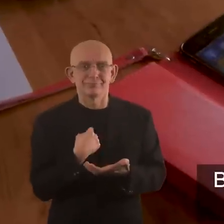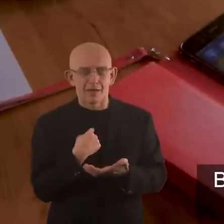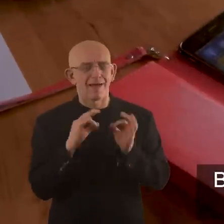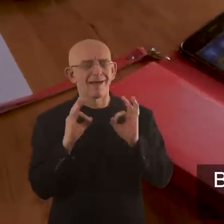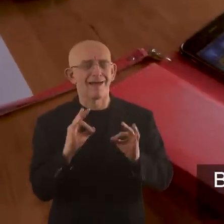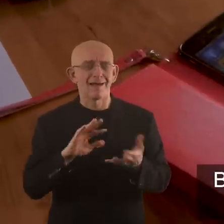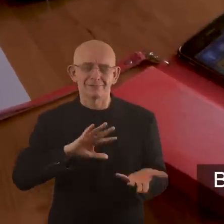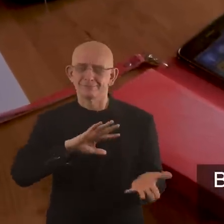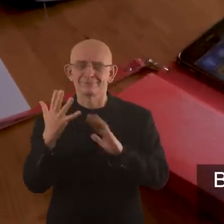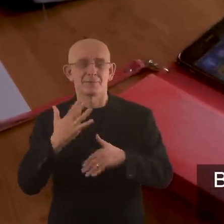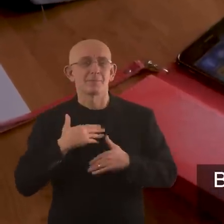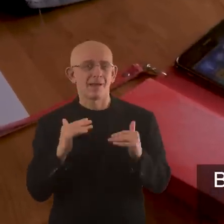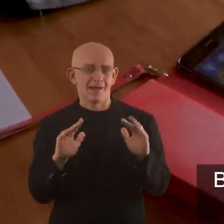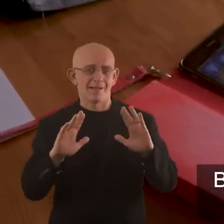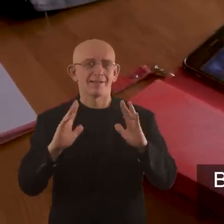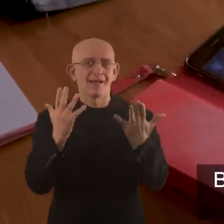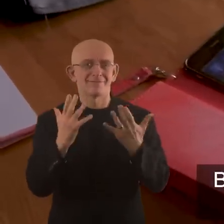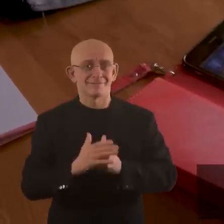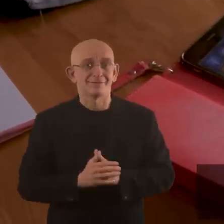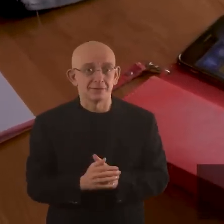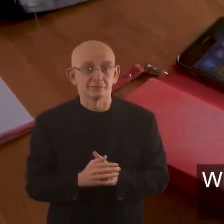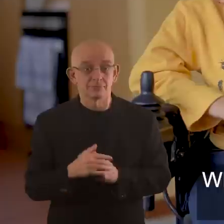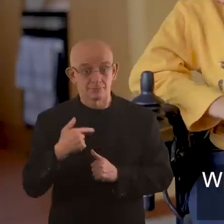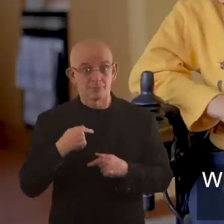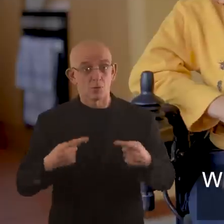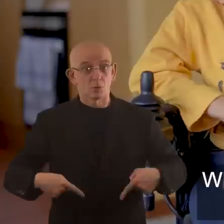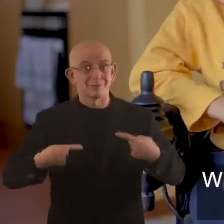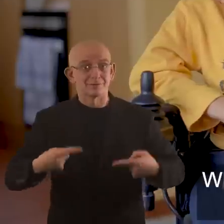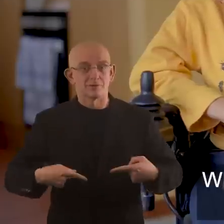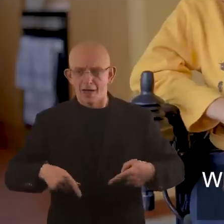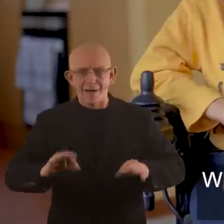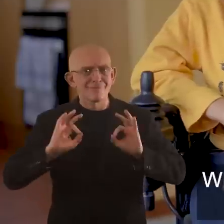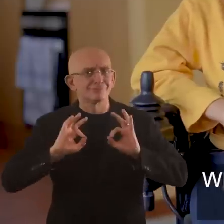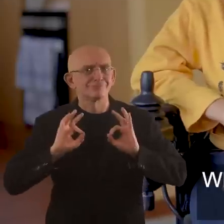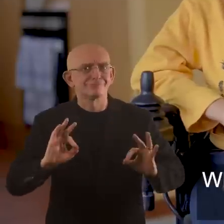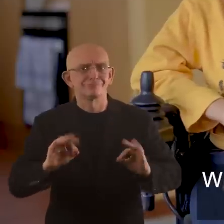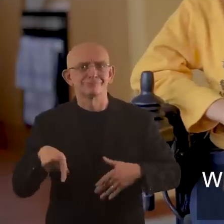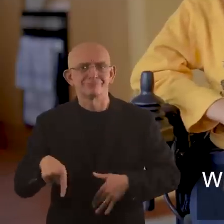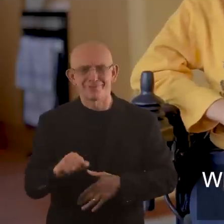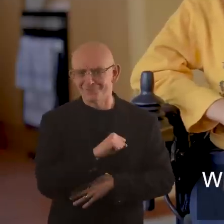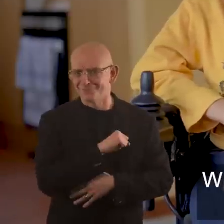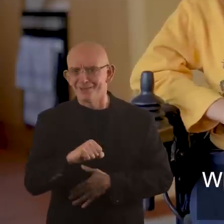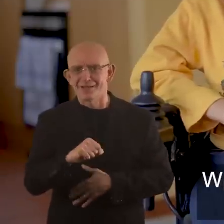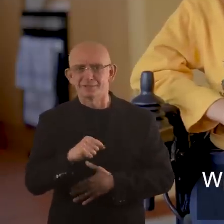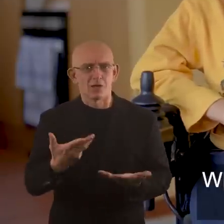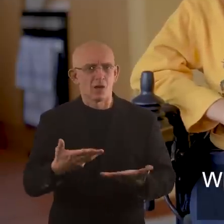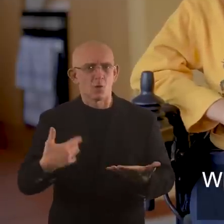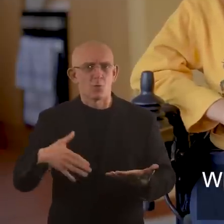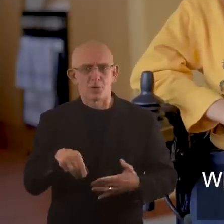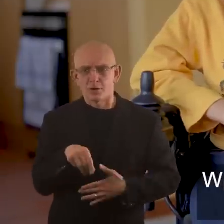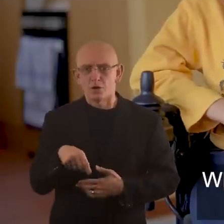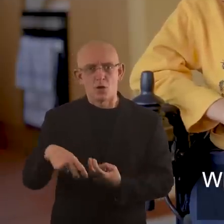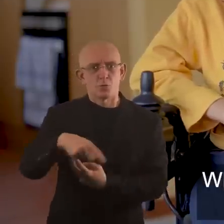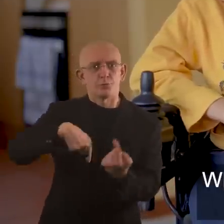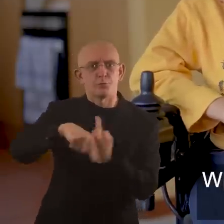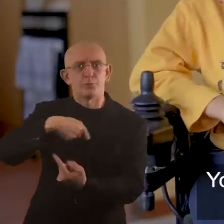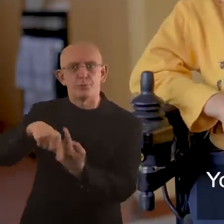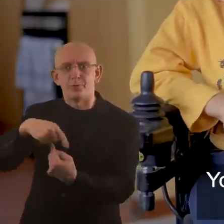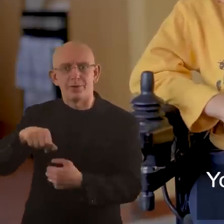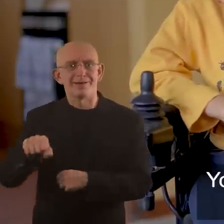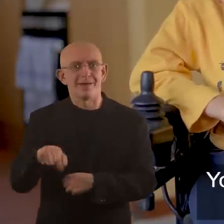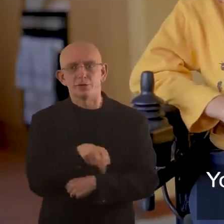to text and receive texts, that's been life-changing. What I like about the digital fourth